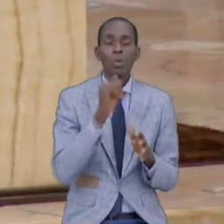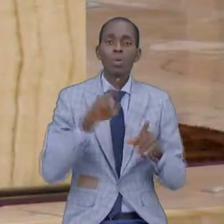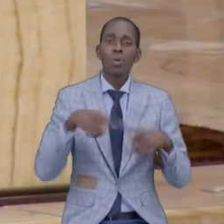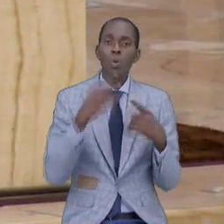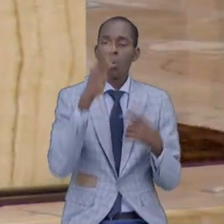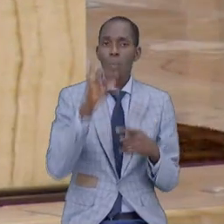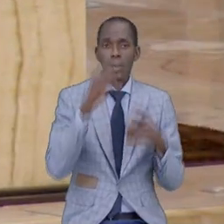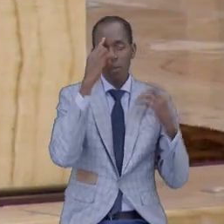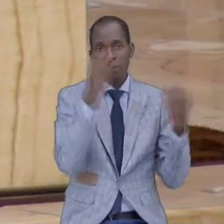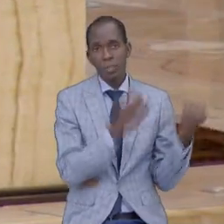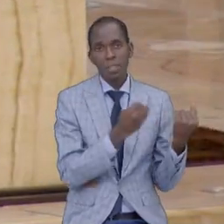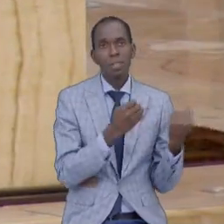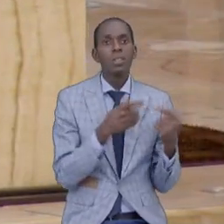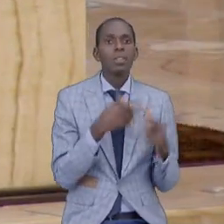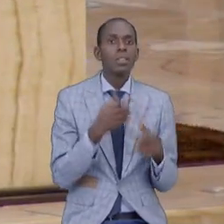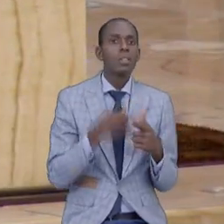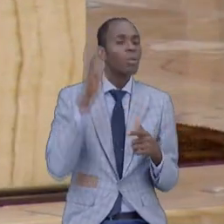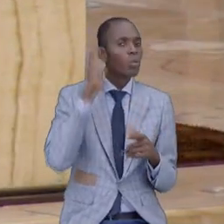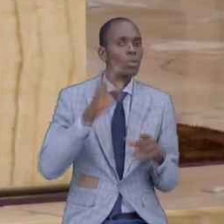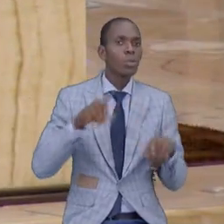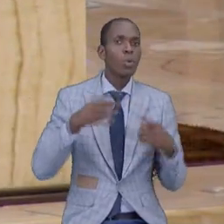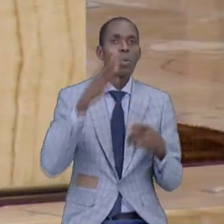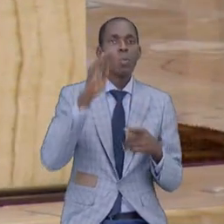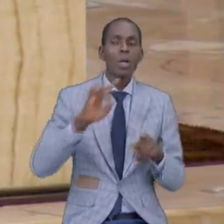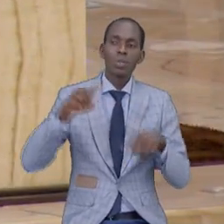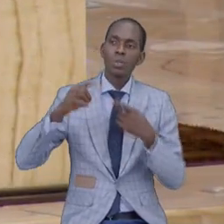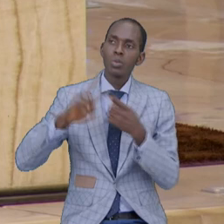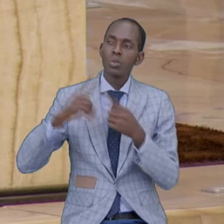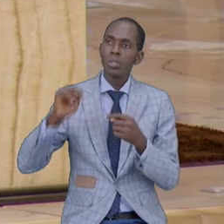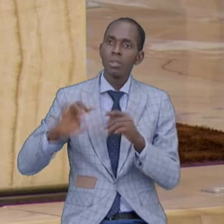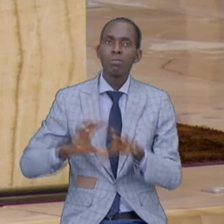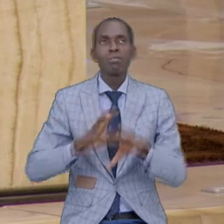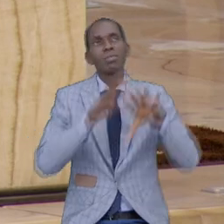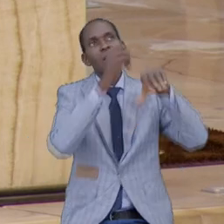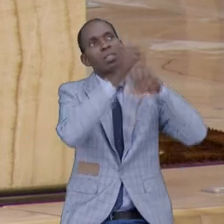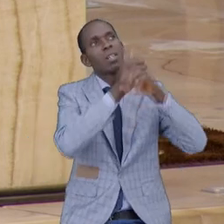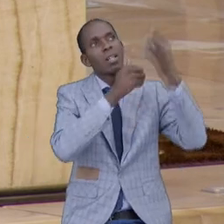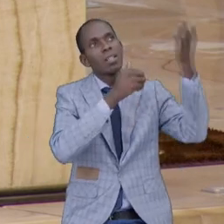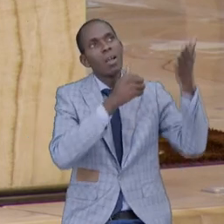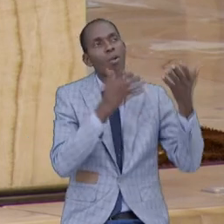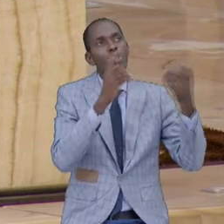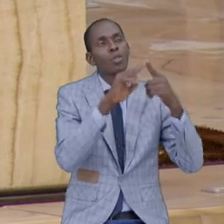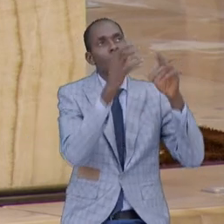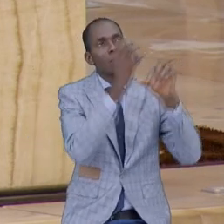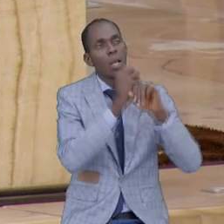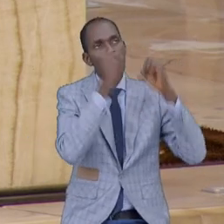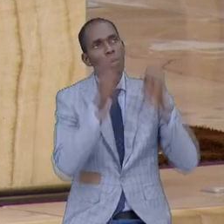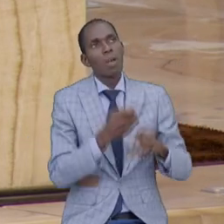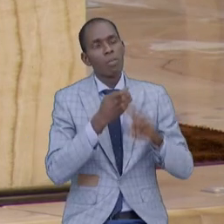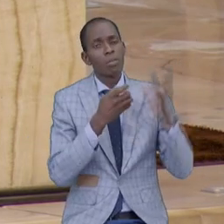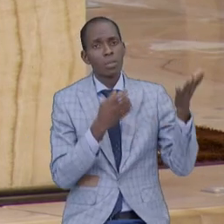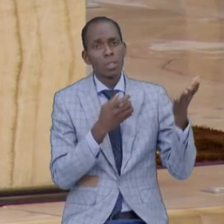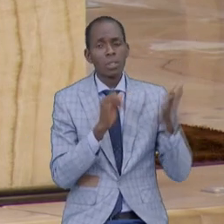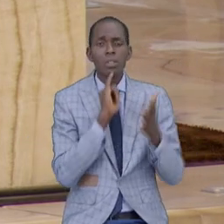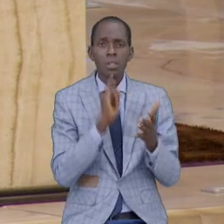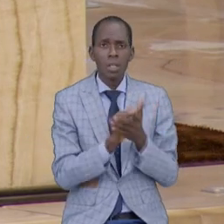go by, he's going to the mountain. And on the mountain there, he wants to have power. Is that by